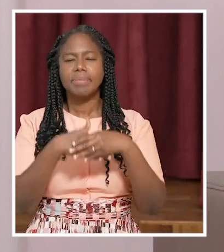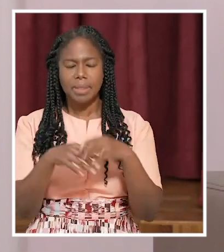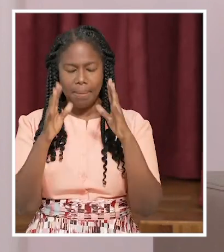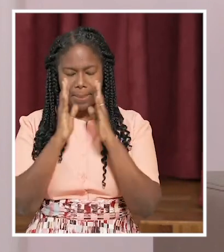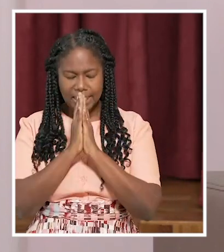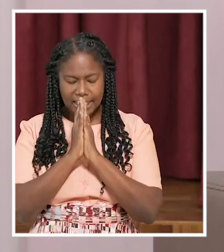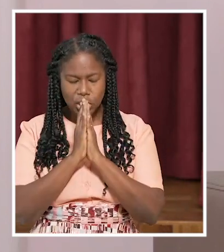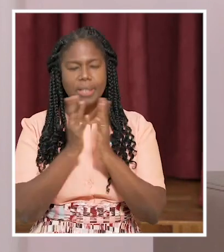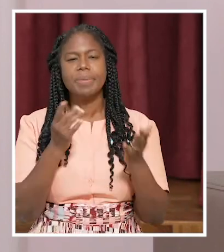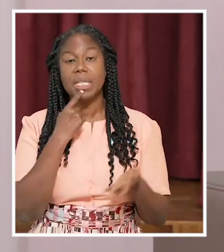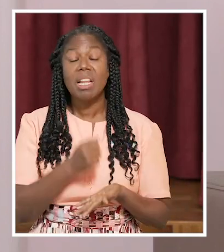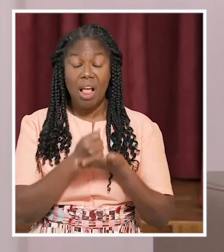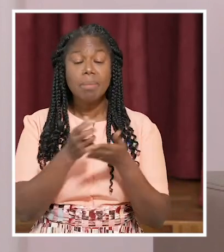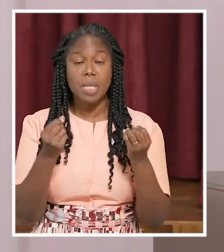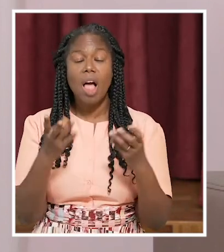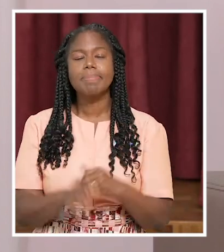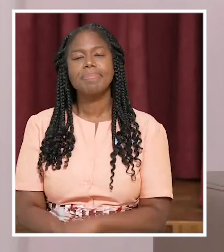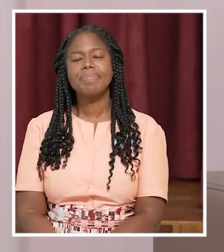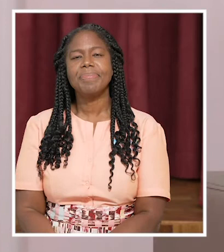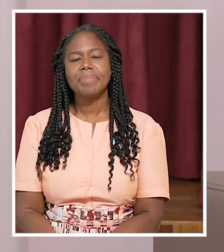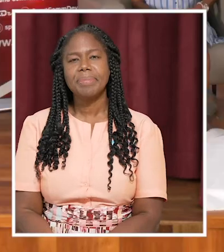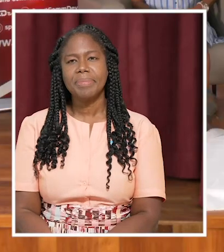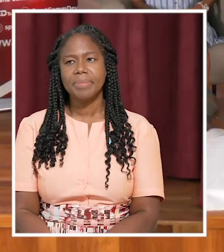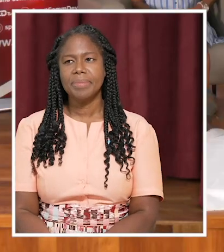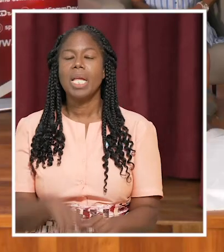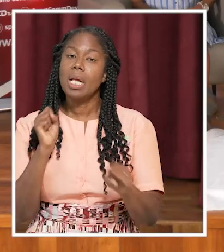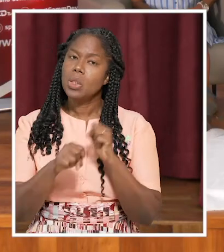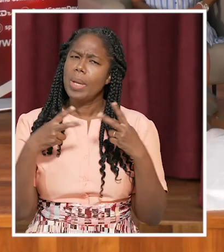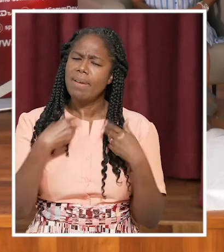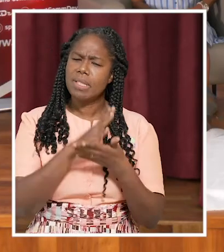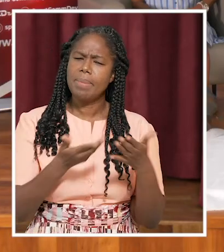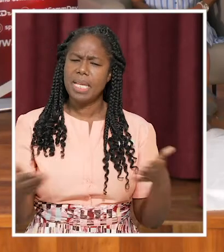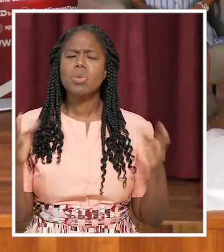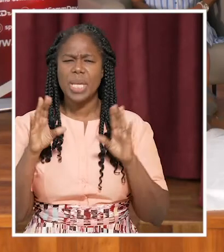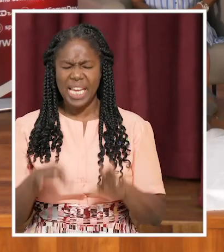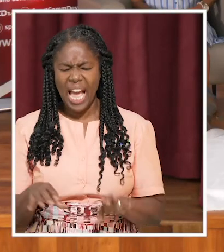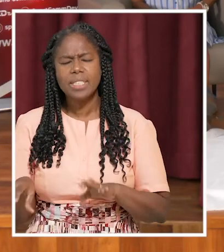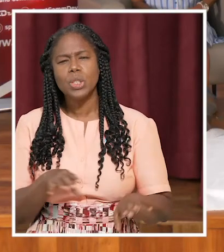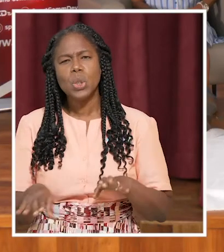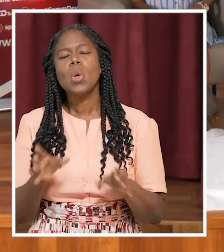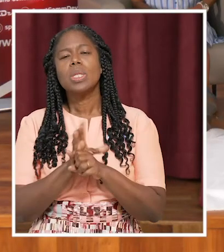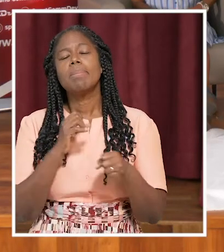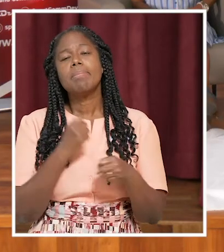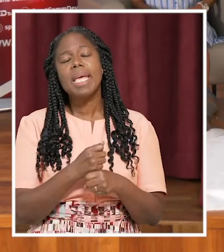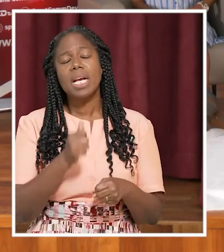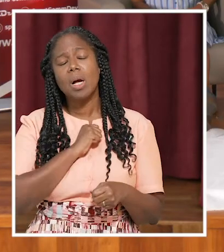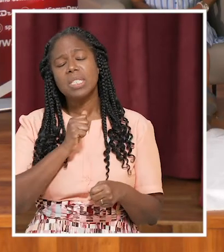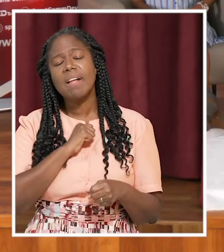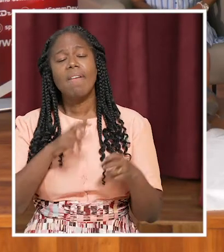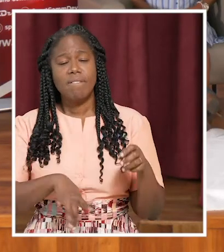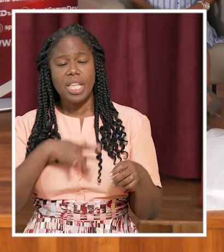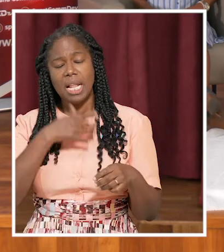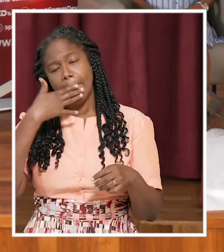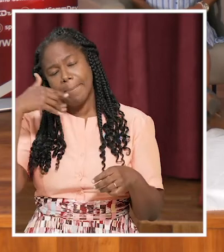lots of people benefit from it. Okay. So basically, we have some things that we can do to make ourselves feel better physically